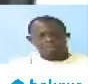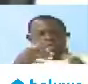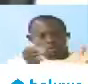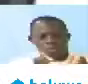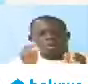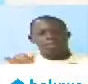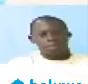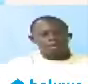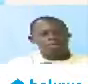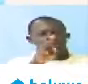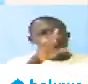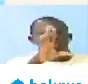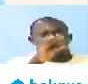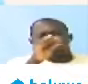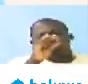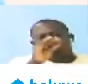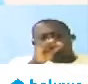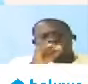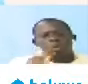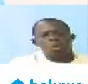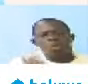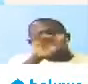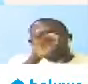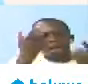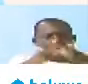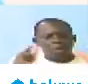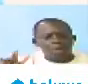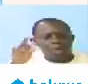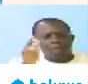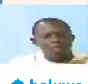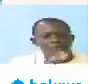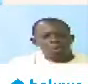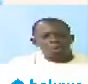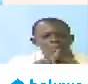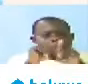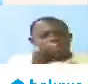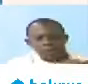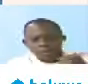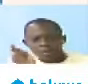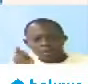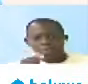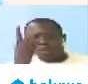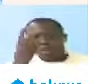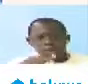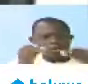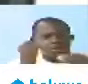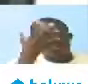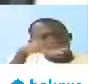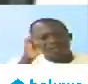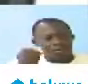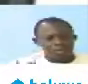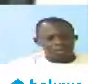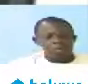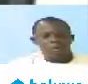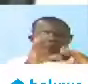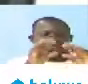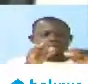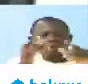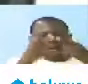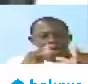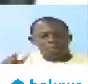which language were you speaking to? So please be speaking with them. So